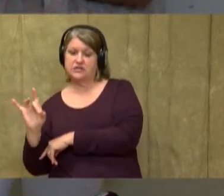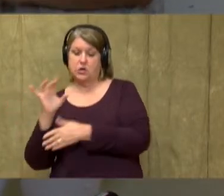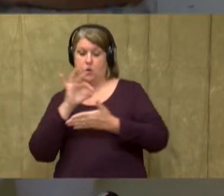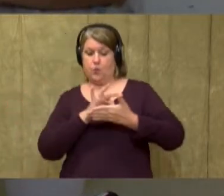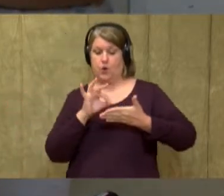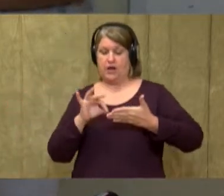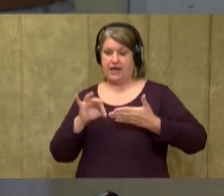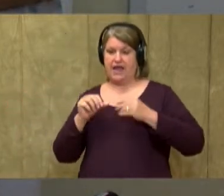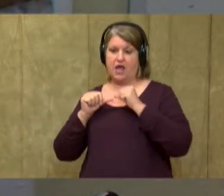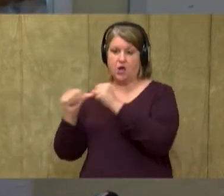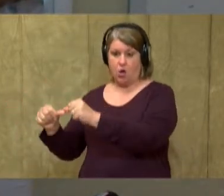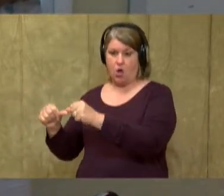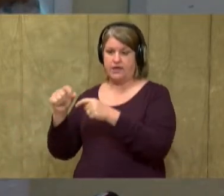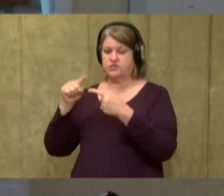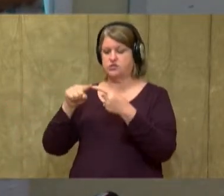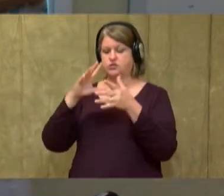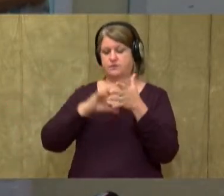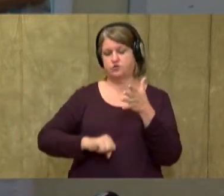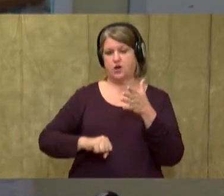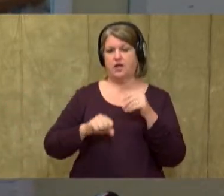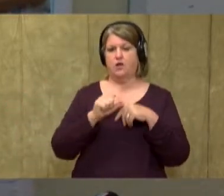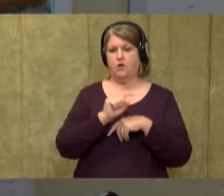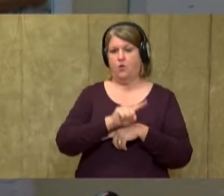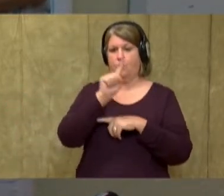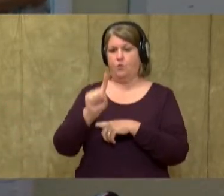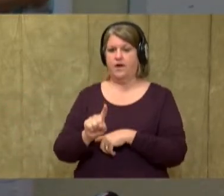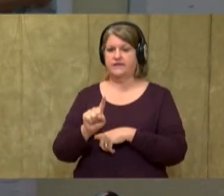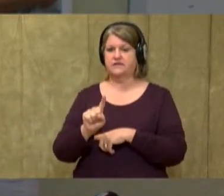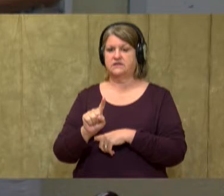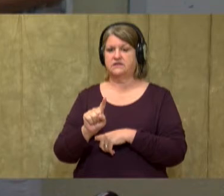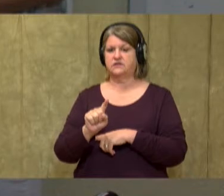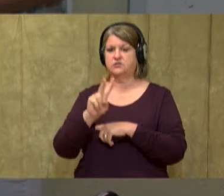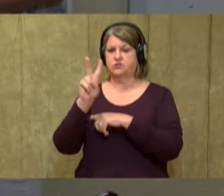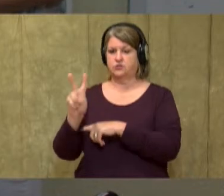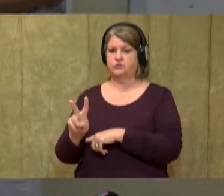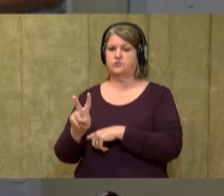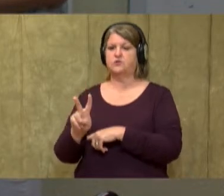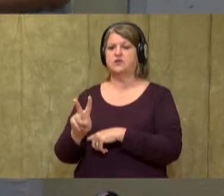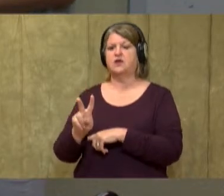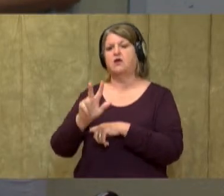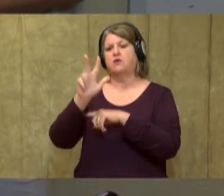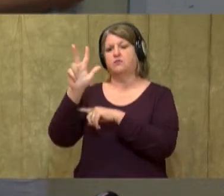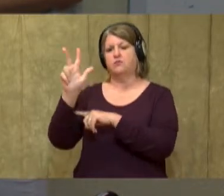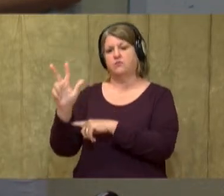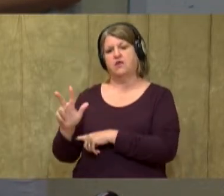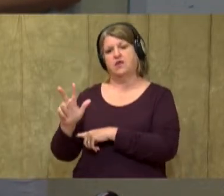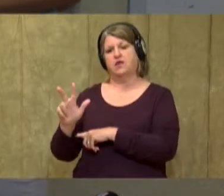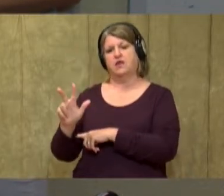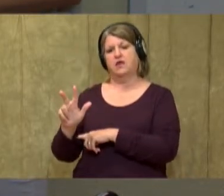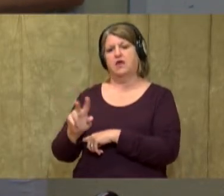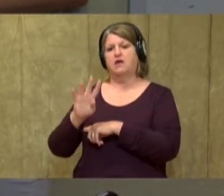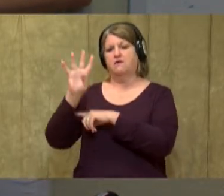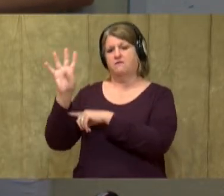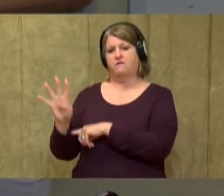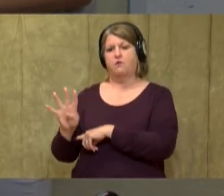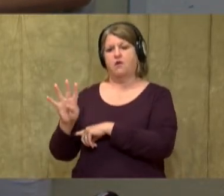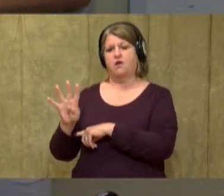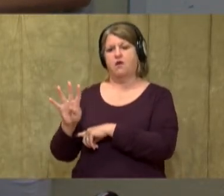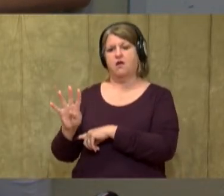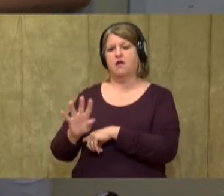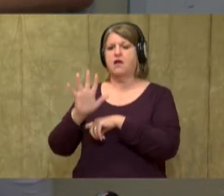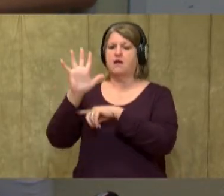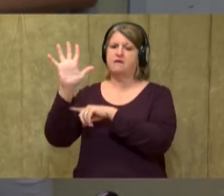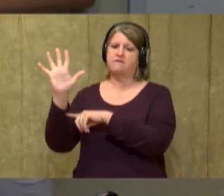up to subtract. 1, 2, 3,